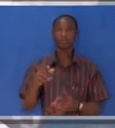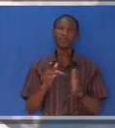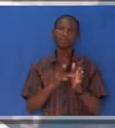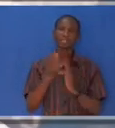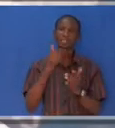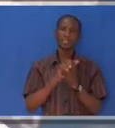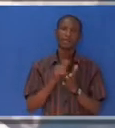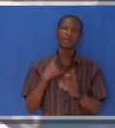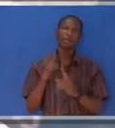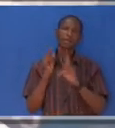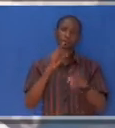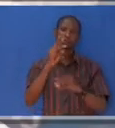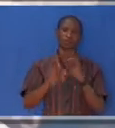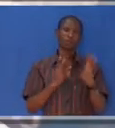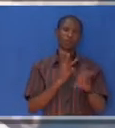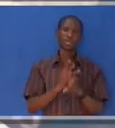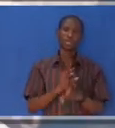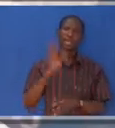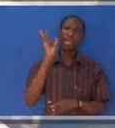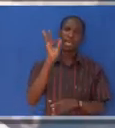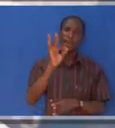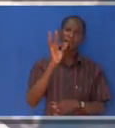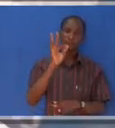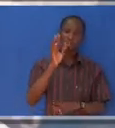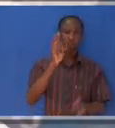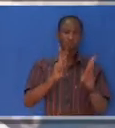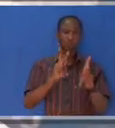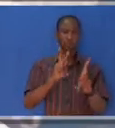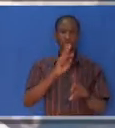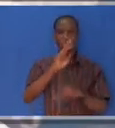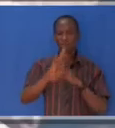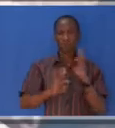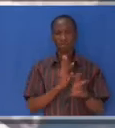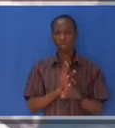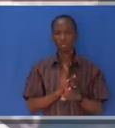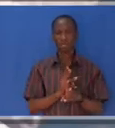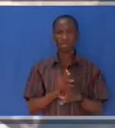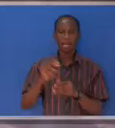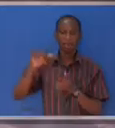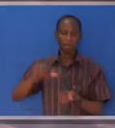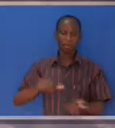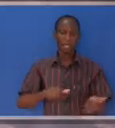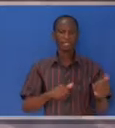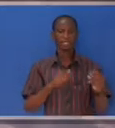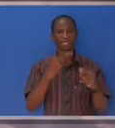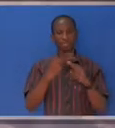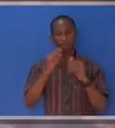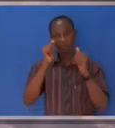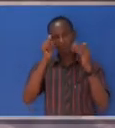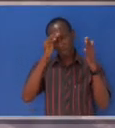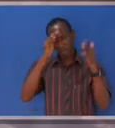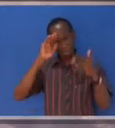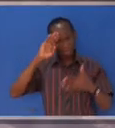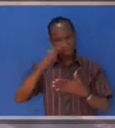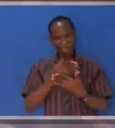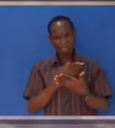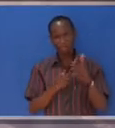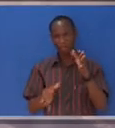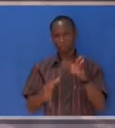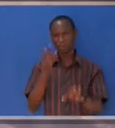Father and of the Son and of the Holy Spirit. And we should teach ourselves to observe all the things that he has